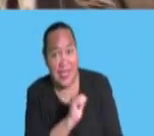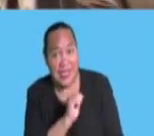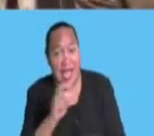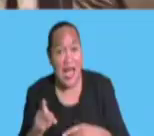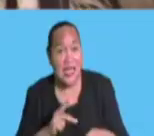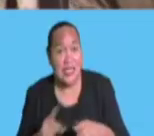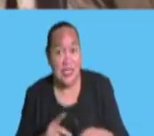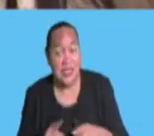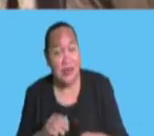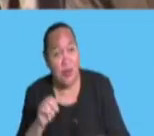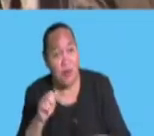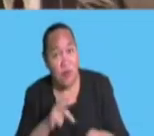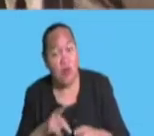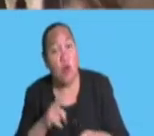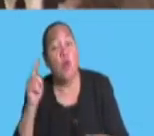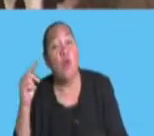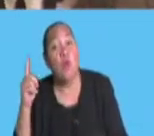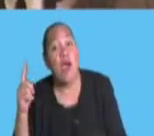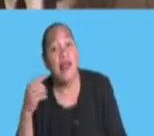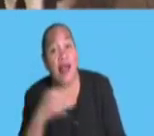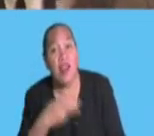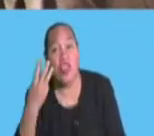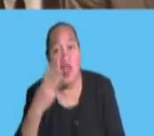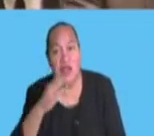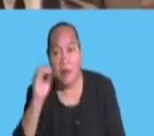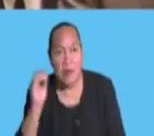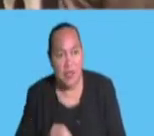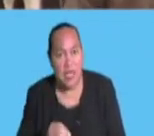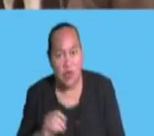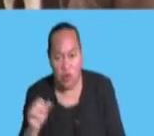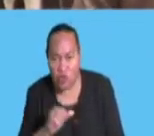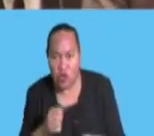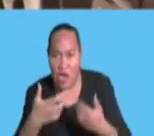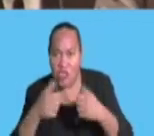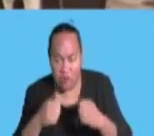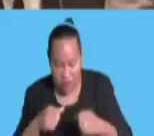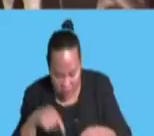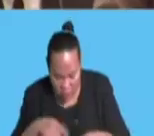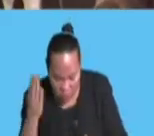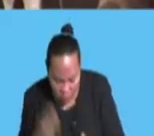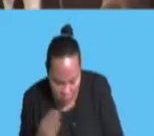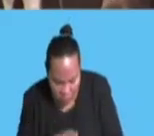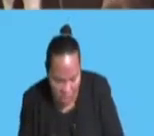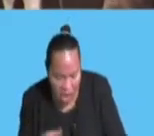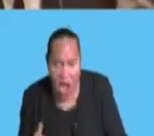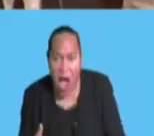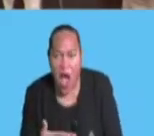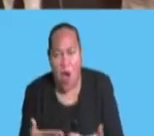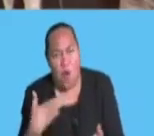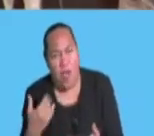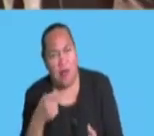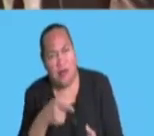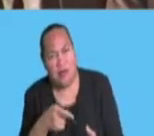was 113% of what you're supposed to achieve. Then I looked at his budget. What was his, how well did he use his budget? His